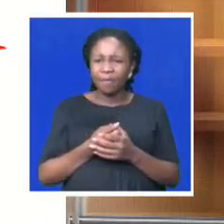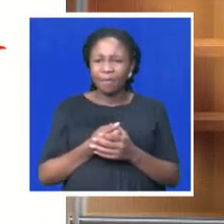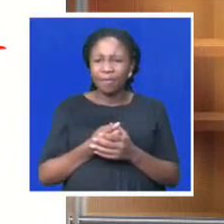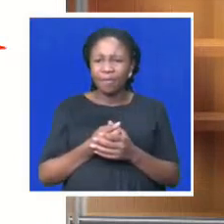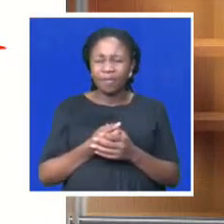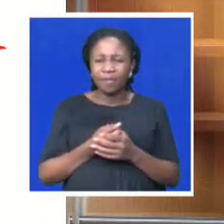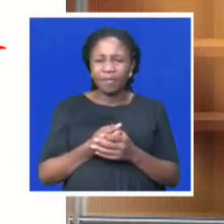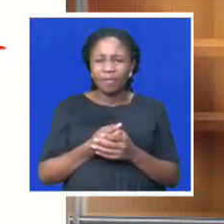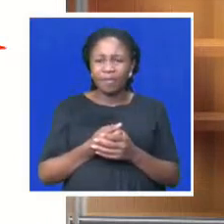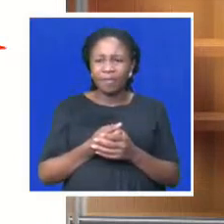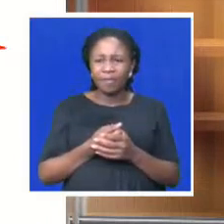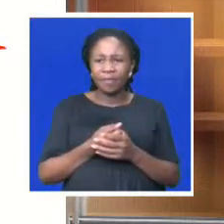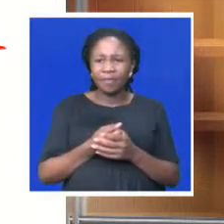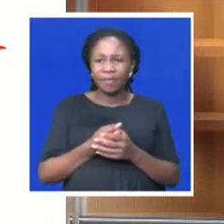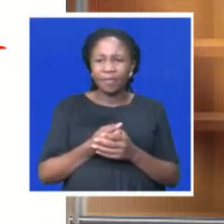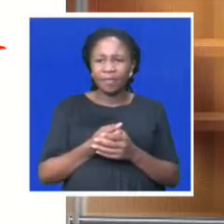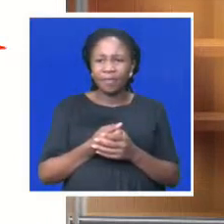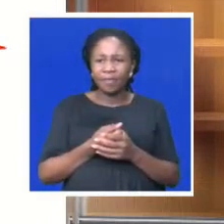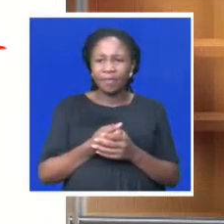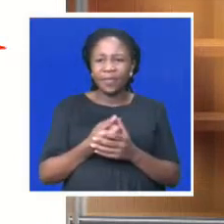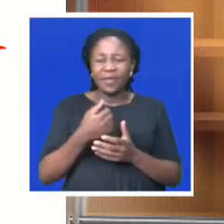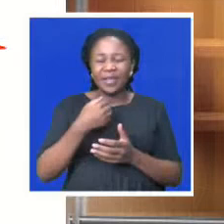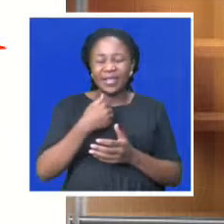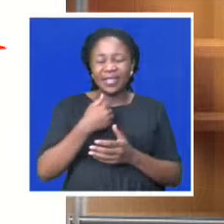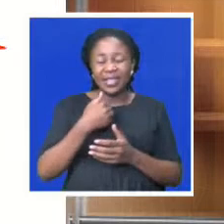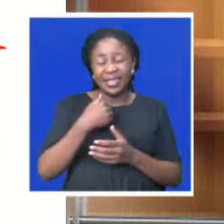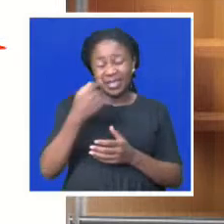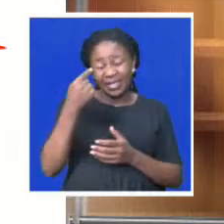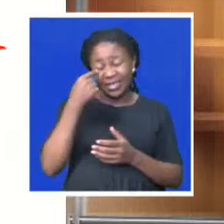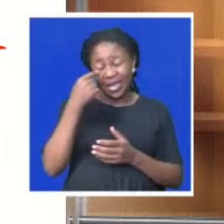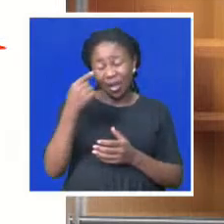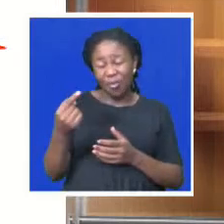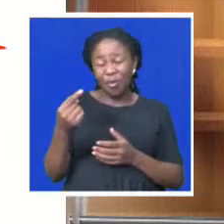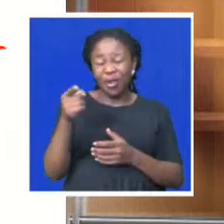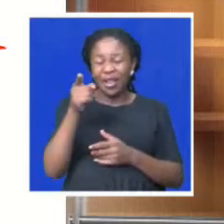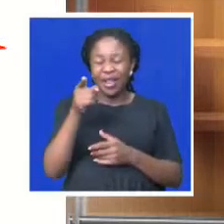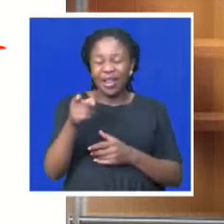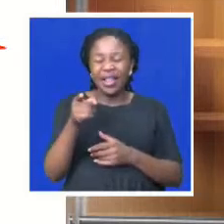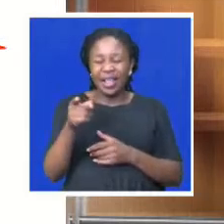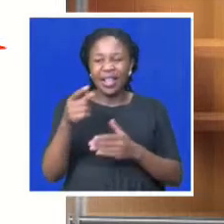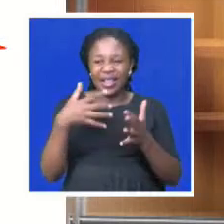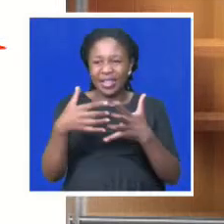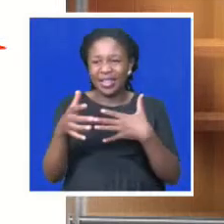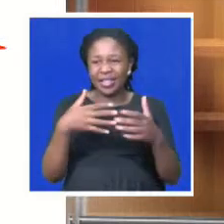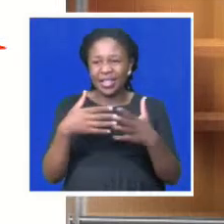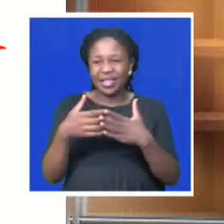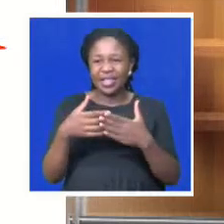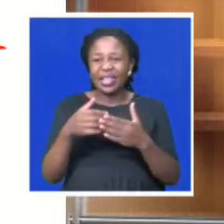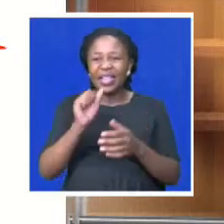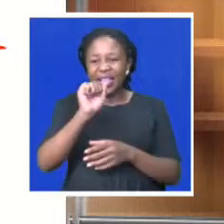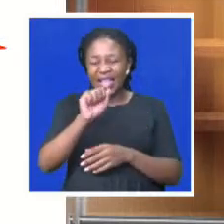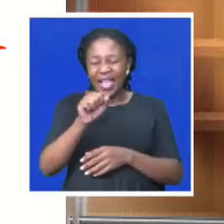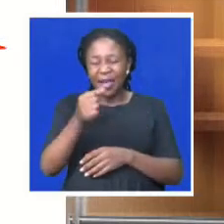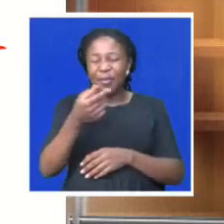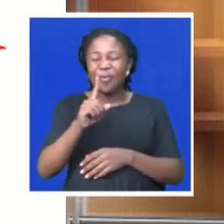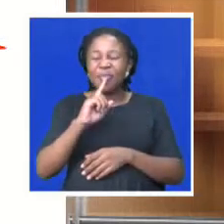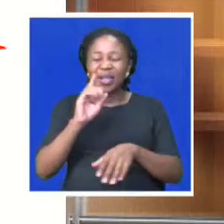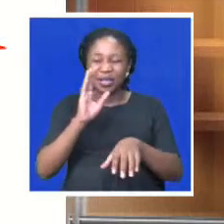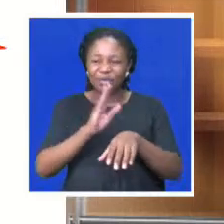of sight, because we can view or see this thing, yet it is not there. We can picture it in our